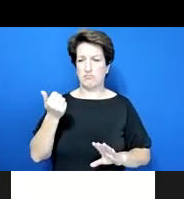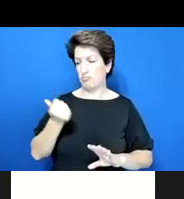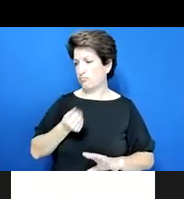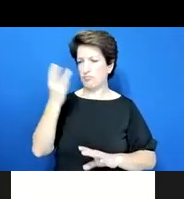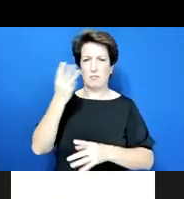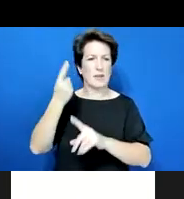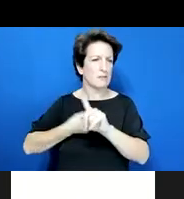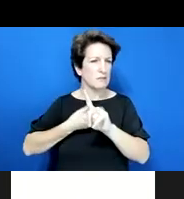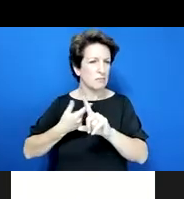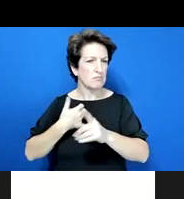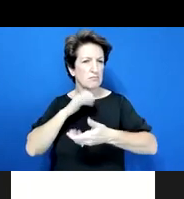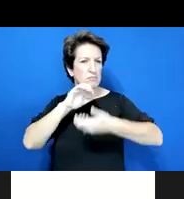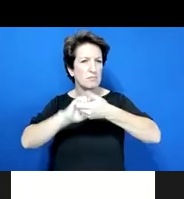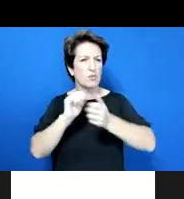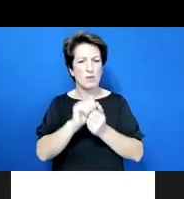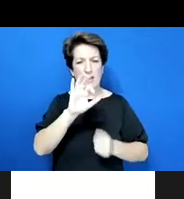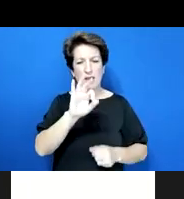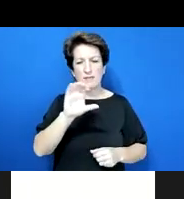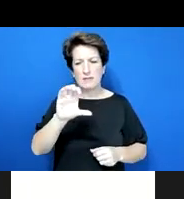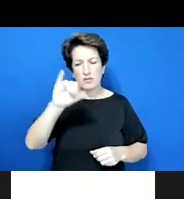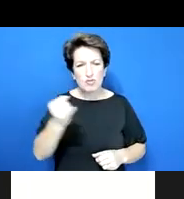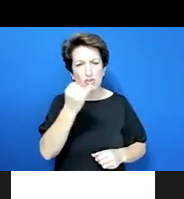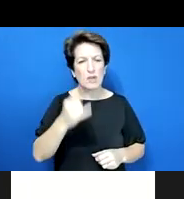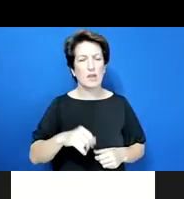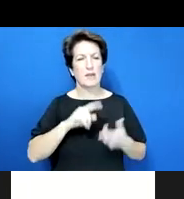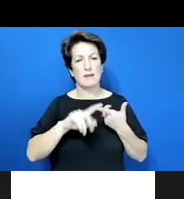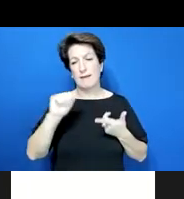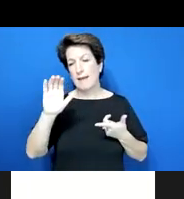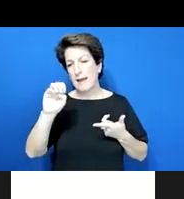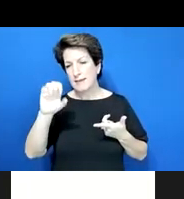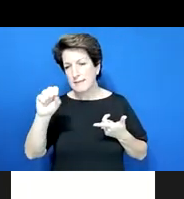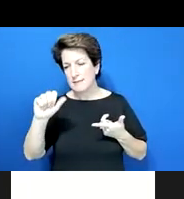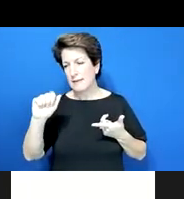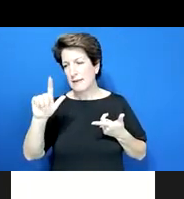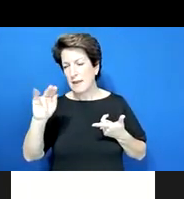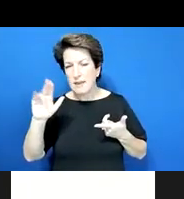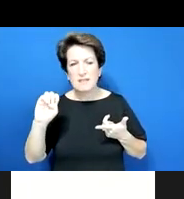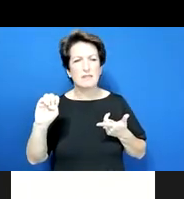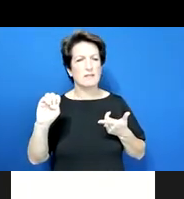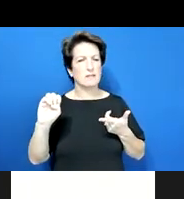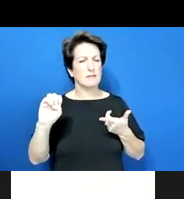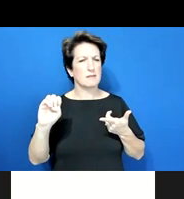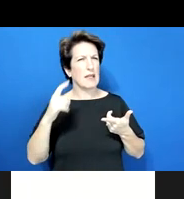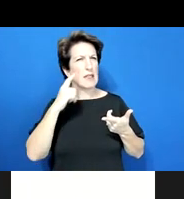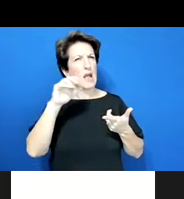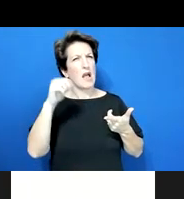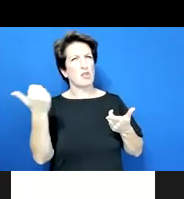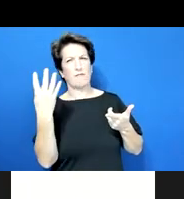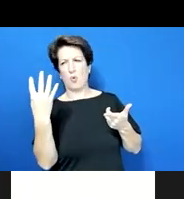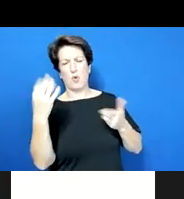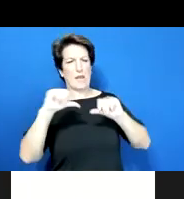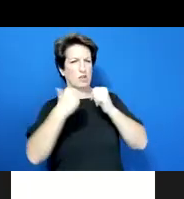with FCJ, Access Alliance, and I think 4 other agencies, so several